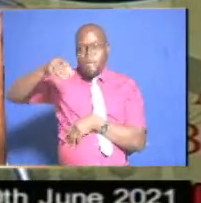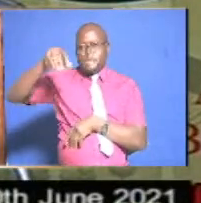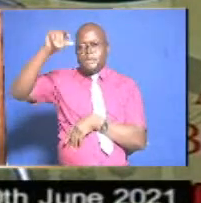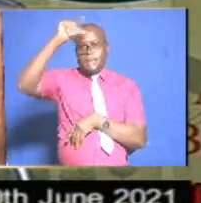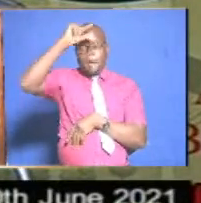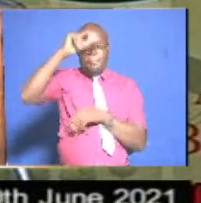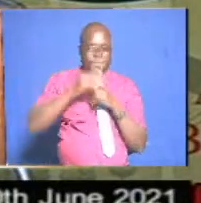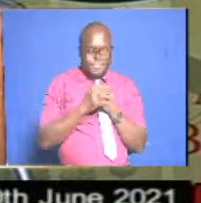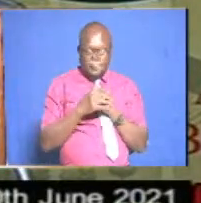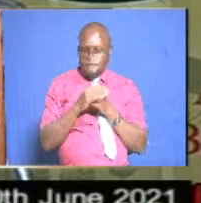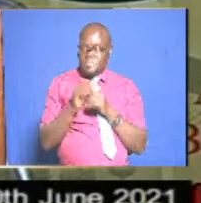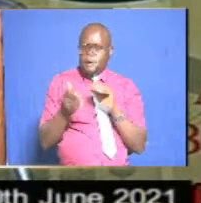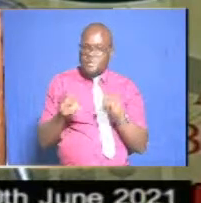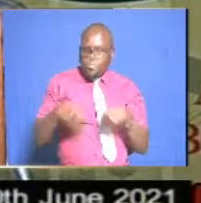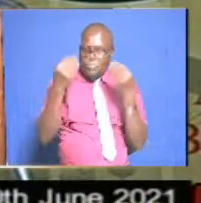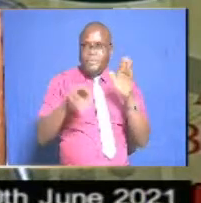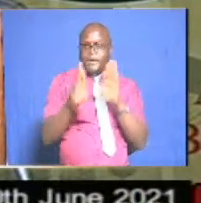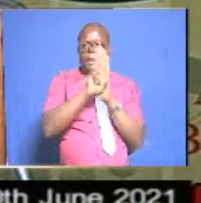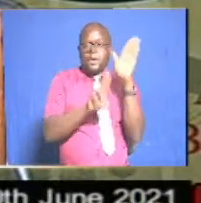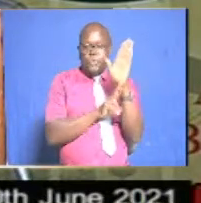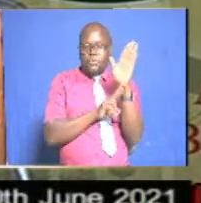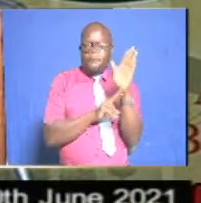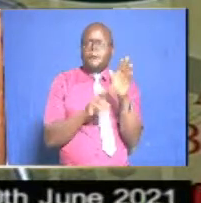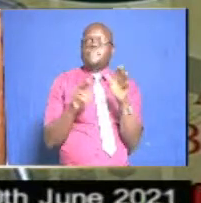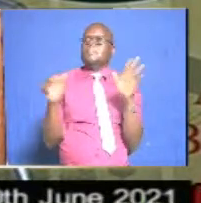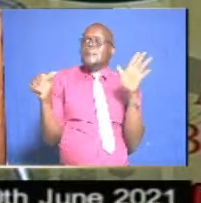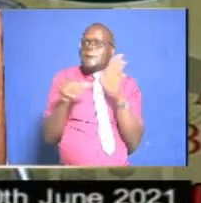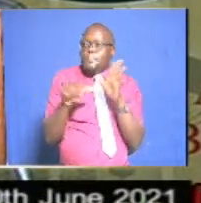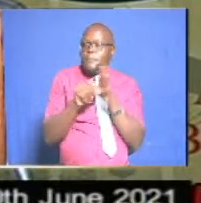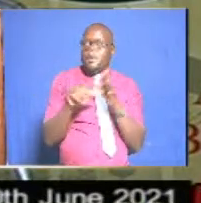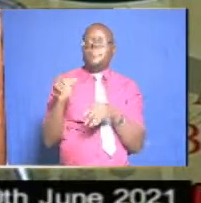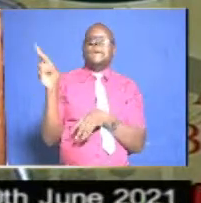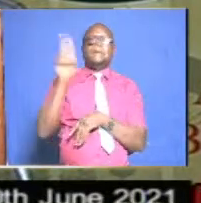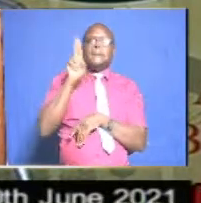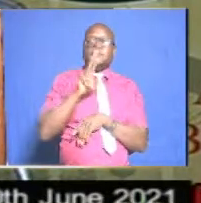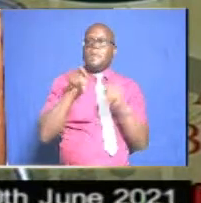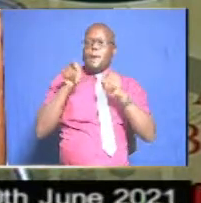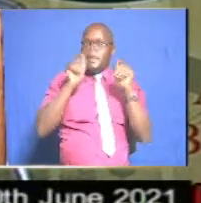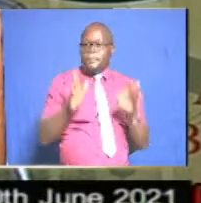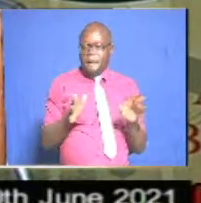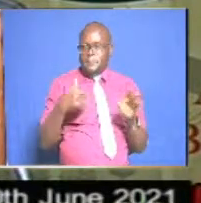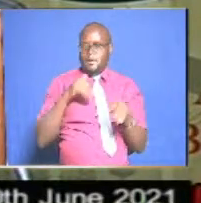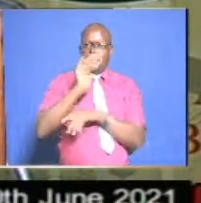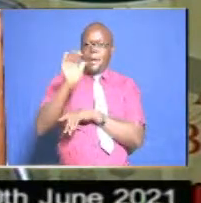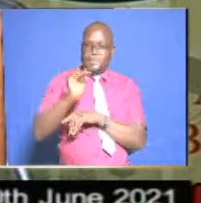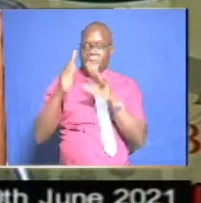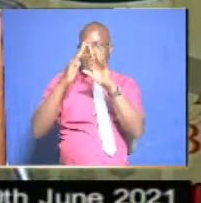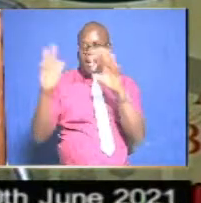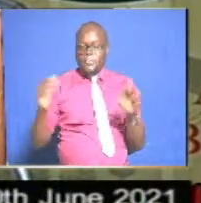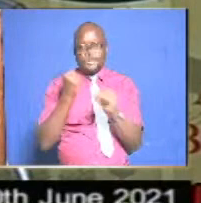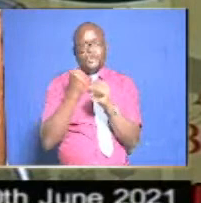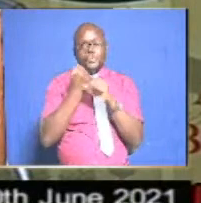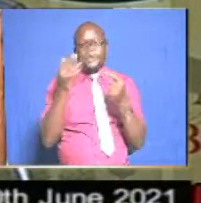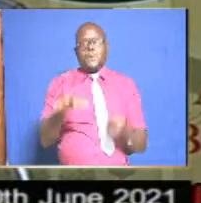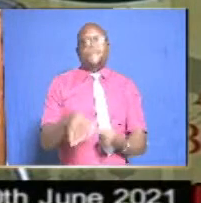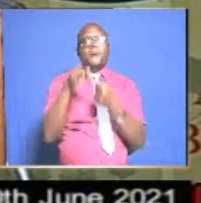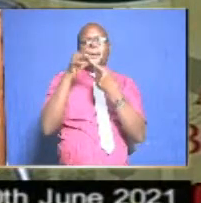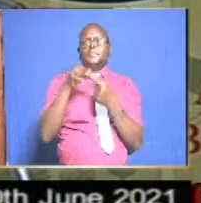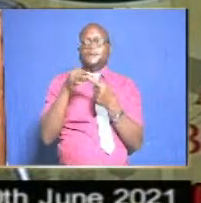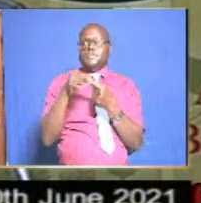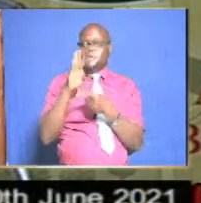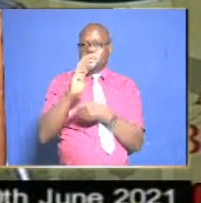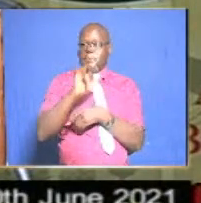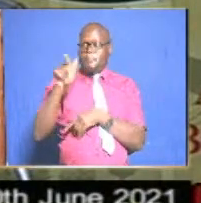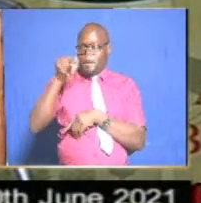the urgency to provide a framework for disaster management at both levels of government, I appeal to this House to prioritize consideration of this